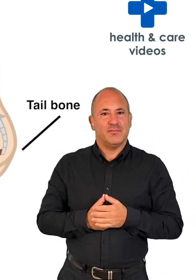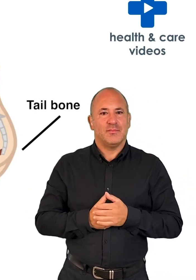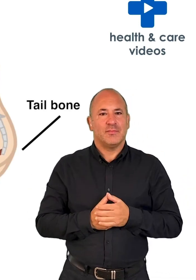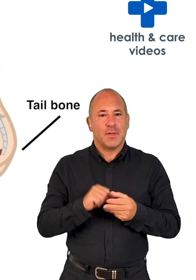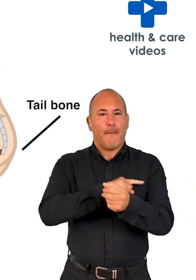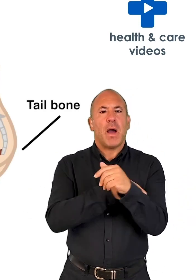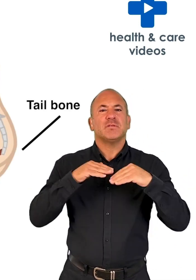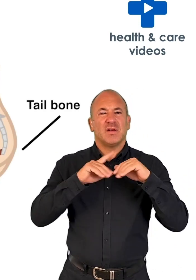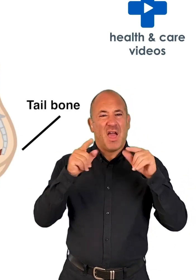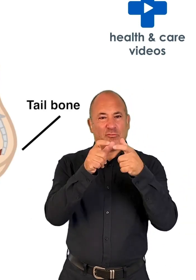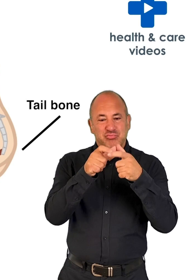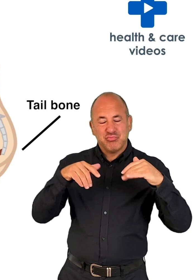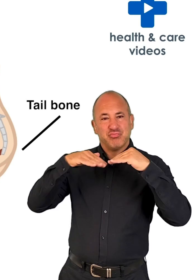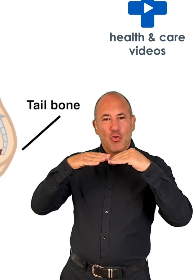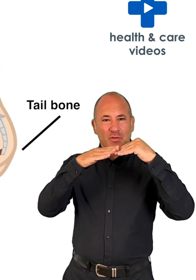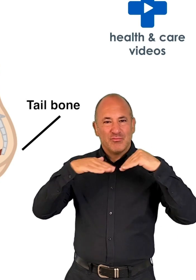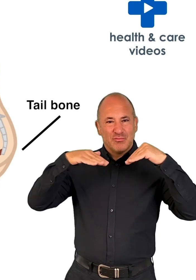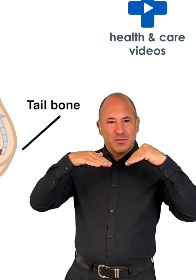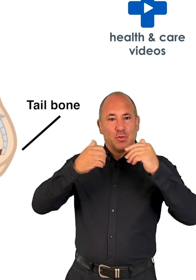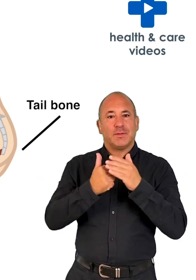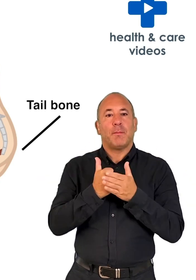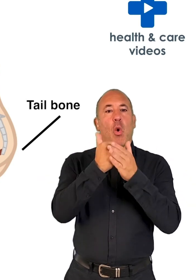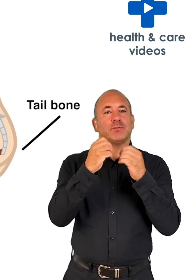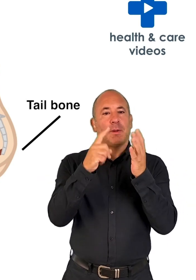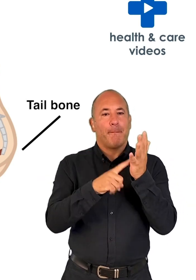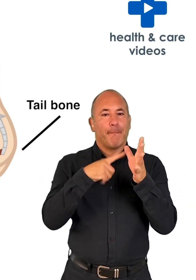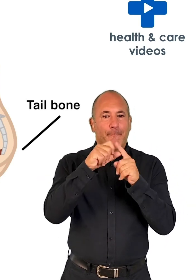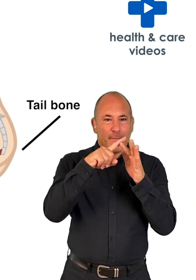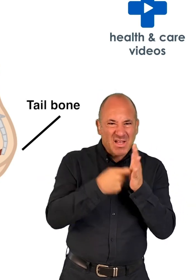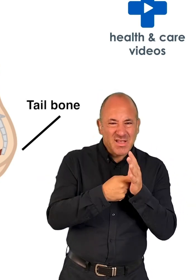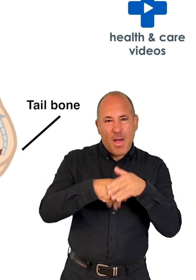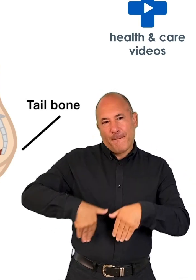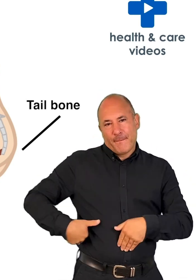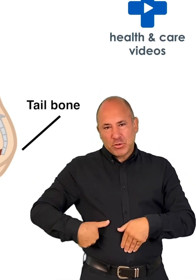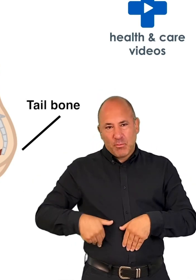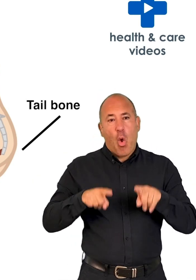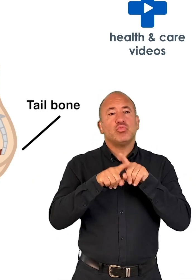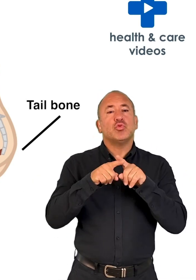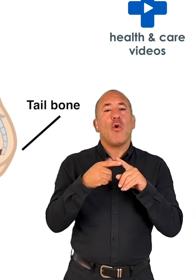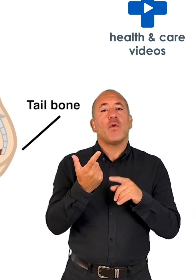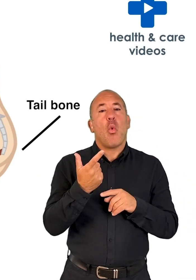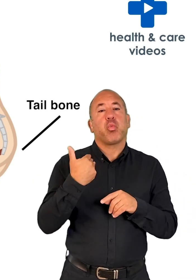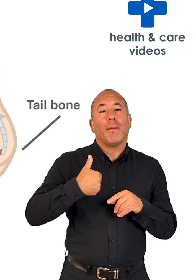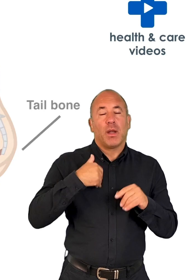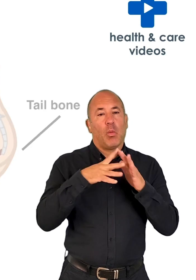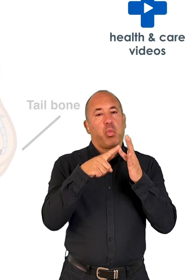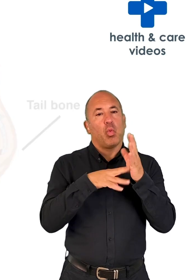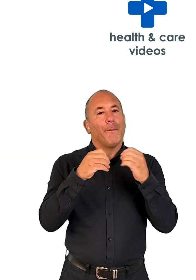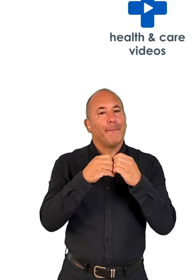back. The pelvic floor muscles act as a hammock or sling to provide support to the bladder and back passage, as well as to the womb in